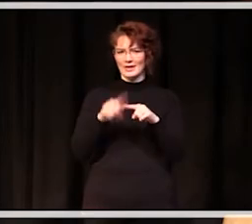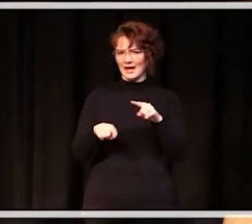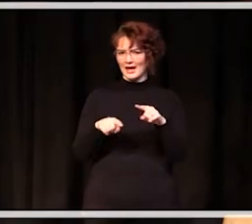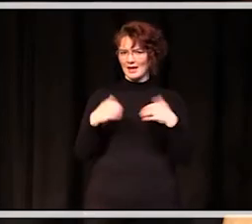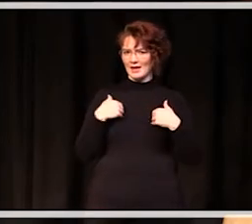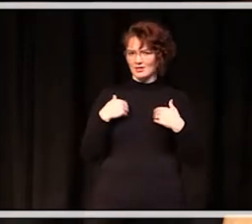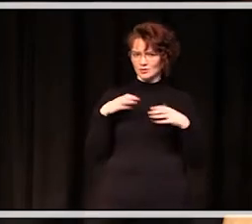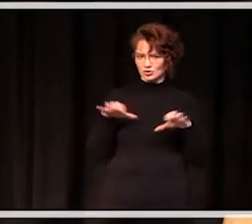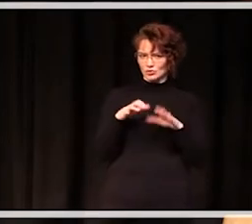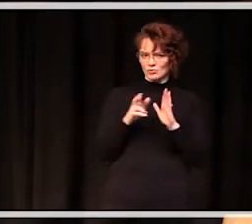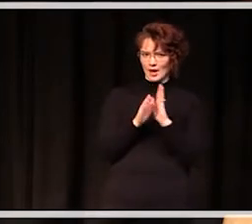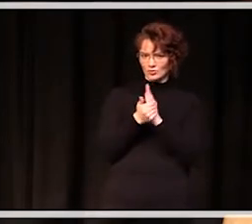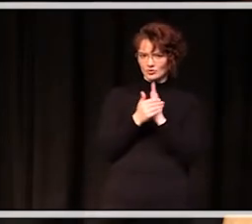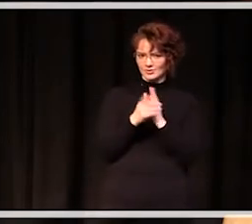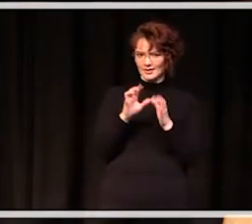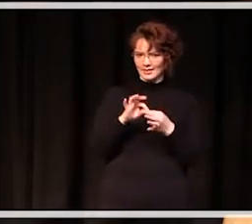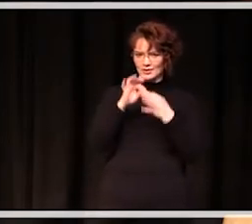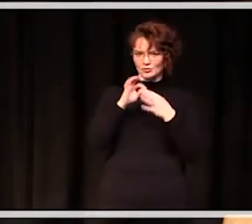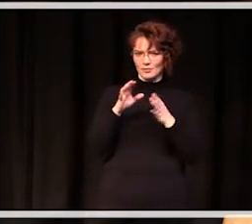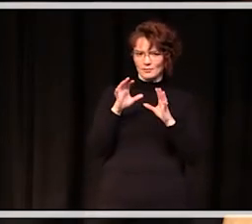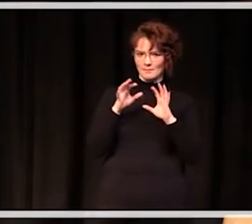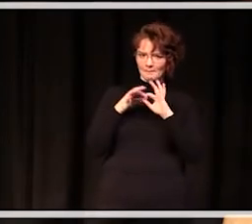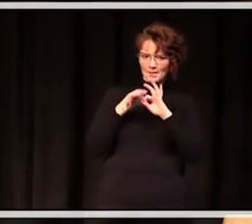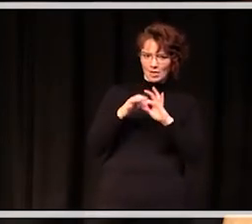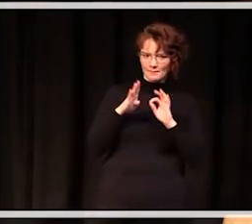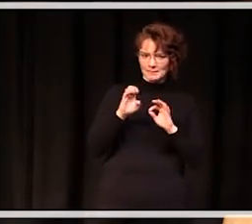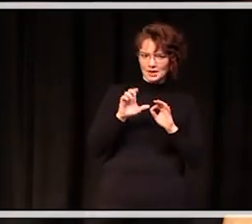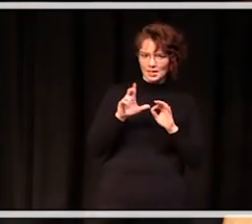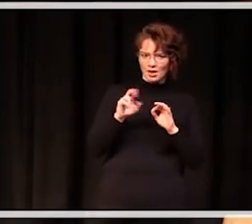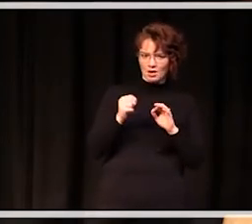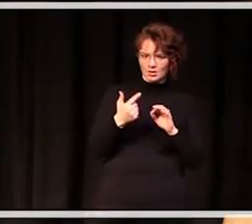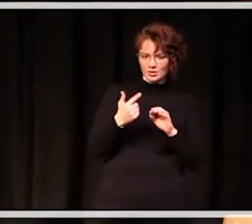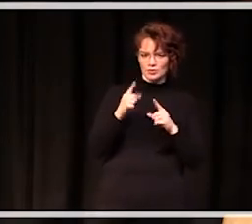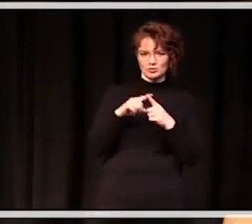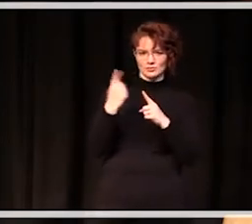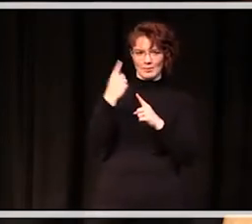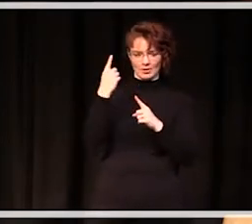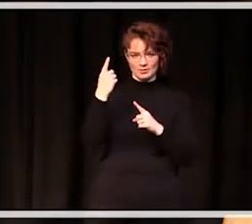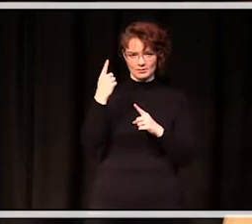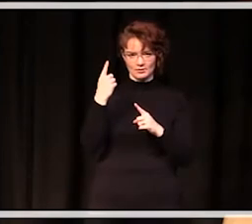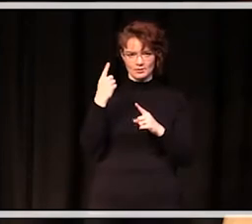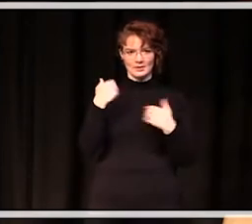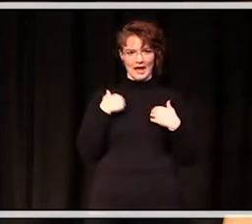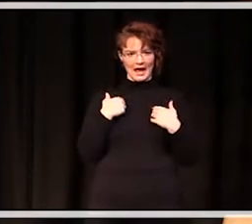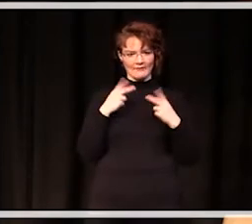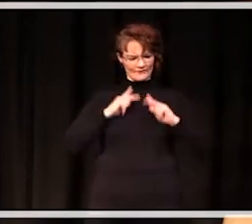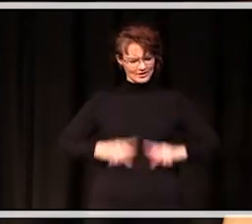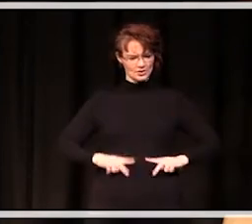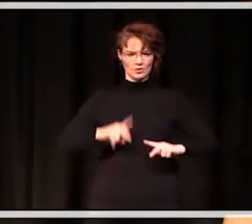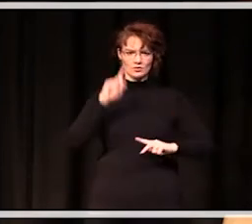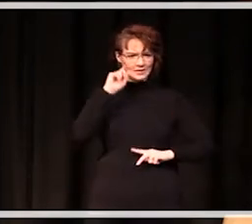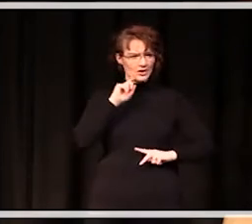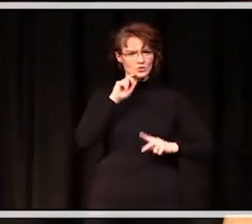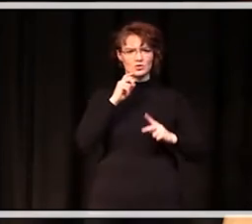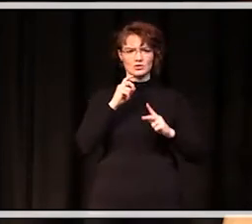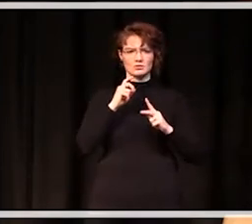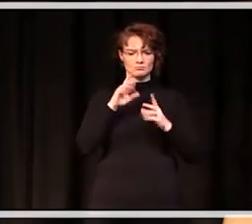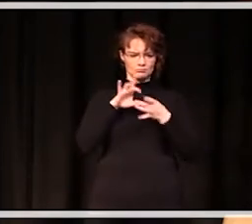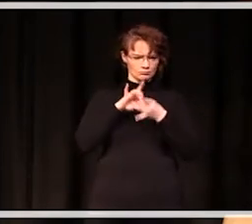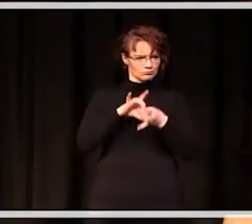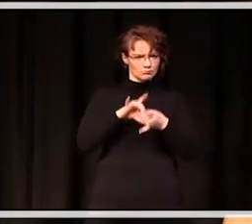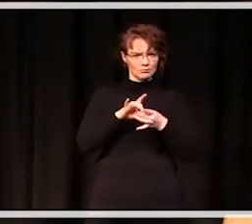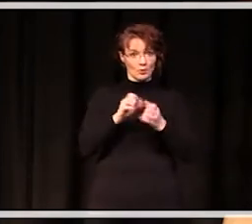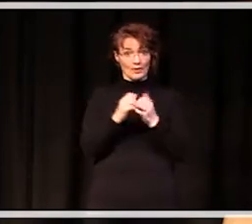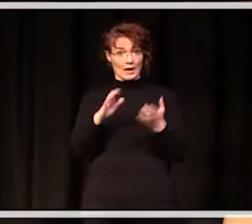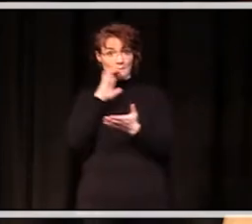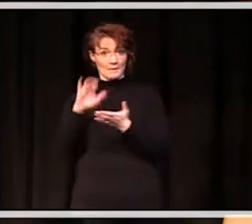unless you belong to someone. I mean, to engage in intimacy, physical, sexual intimacy with someone and not be